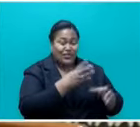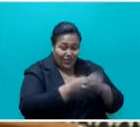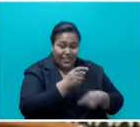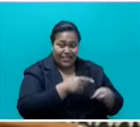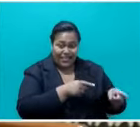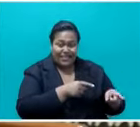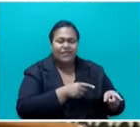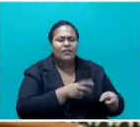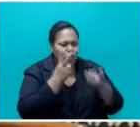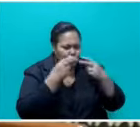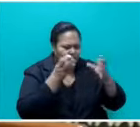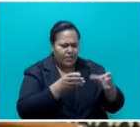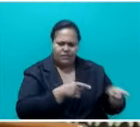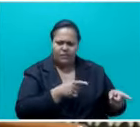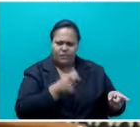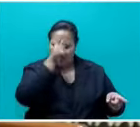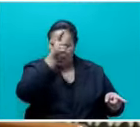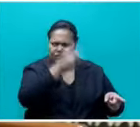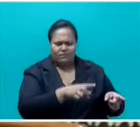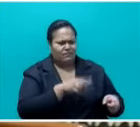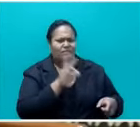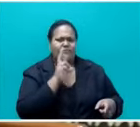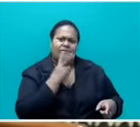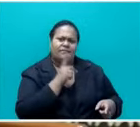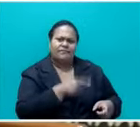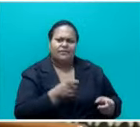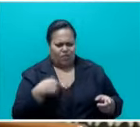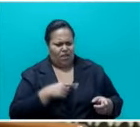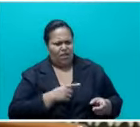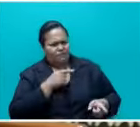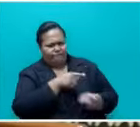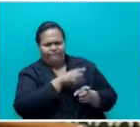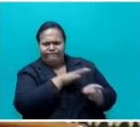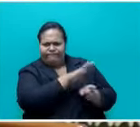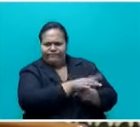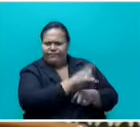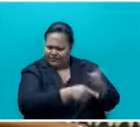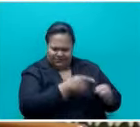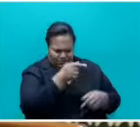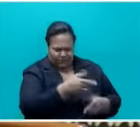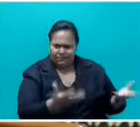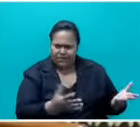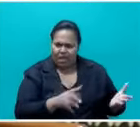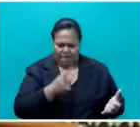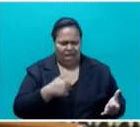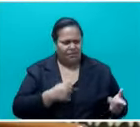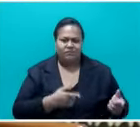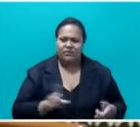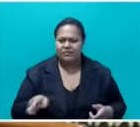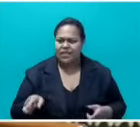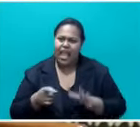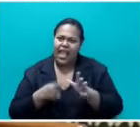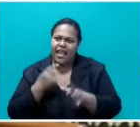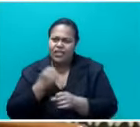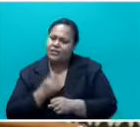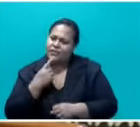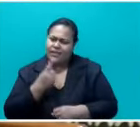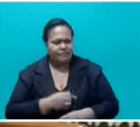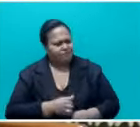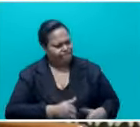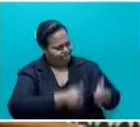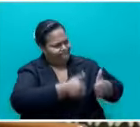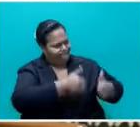complaints were flimsy and frivolous. Yet he seems to be cloaked in an aura of invincibility.